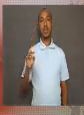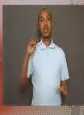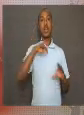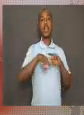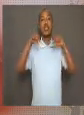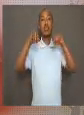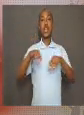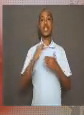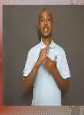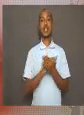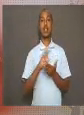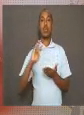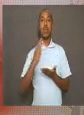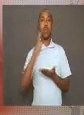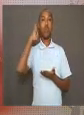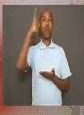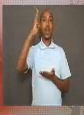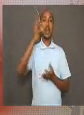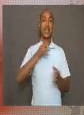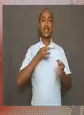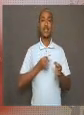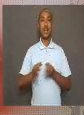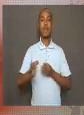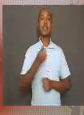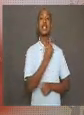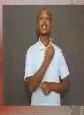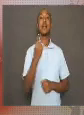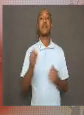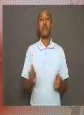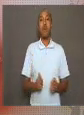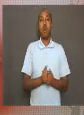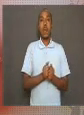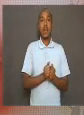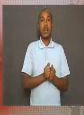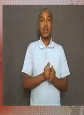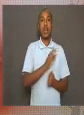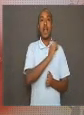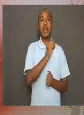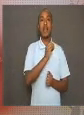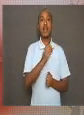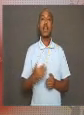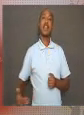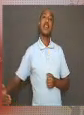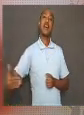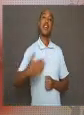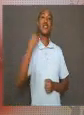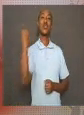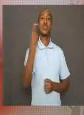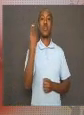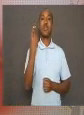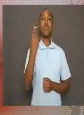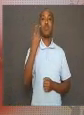today's lesson, we will describe some common and indirect uses